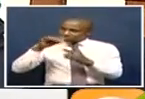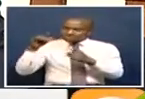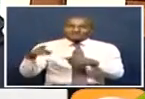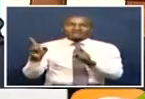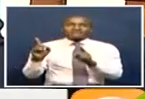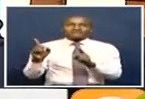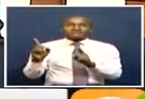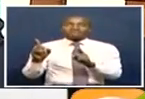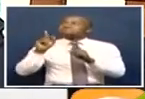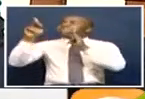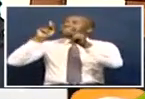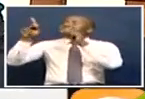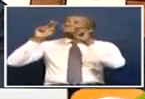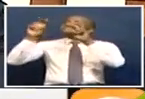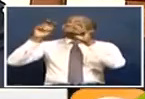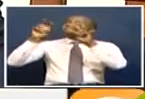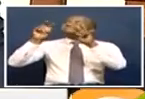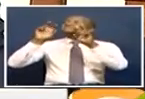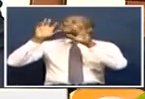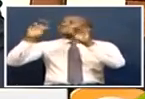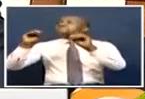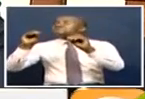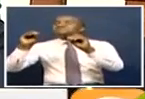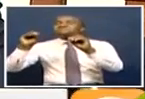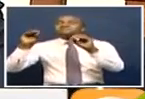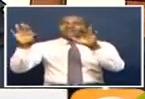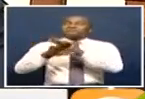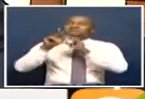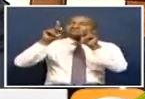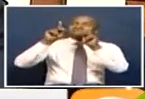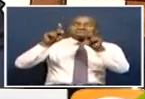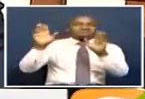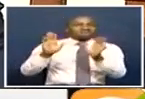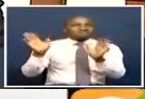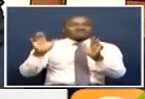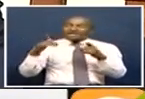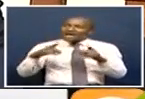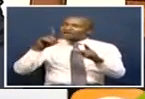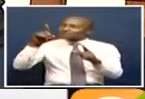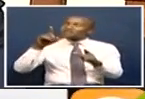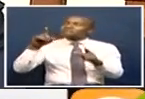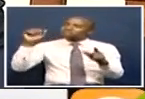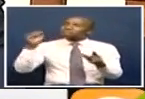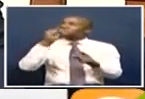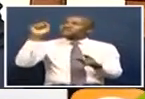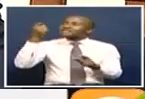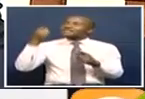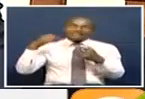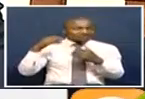Don't heckle presidential candidates, their deputies. Allow them to traverse Kenya's